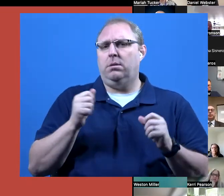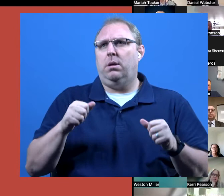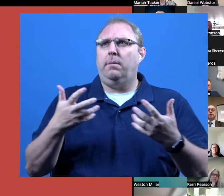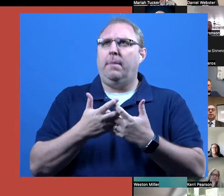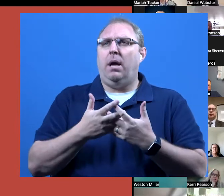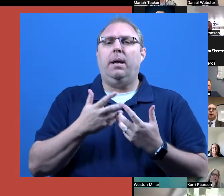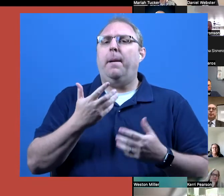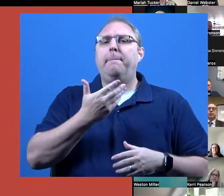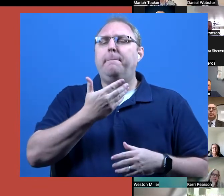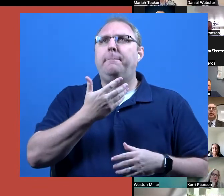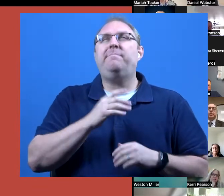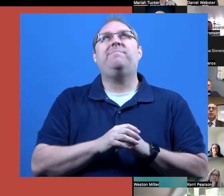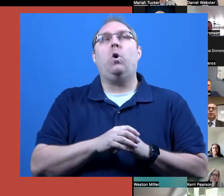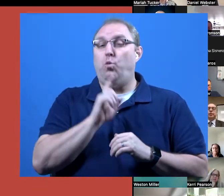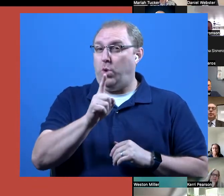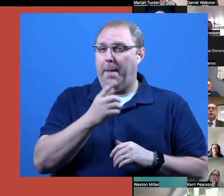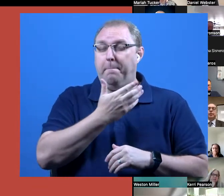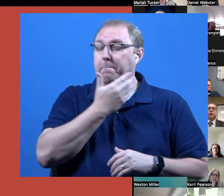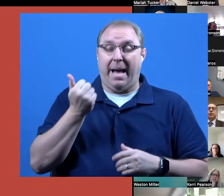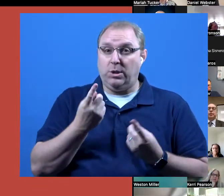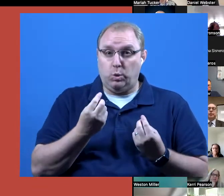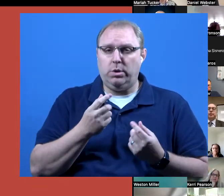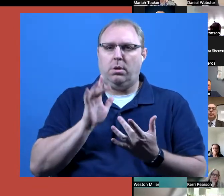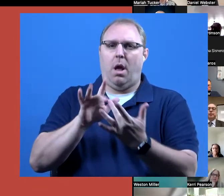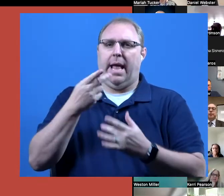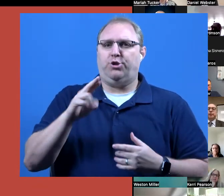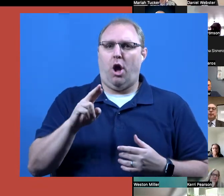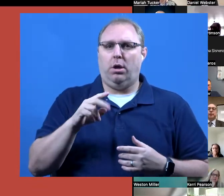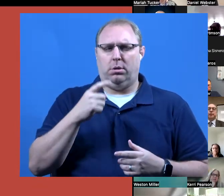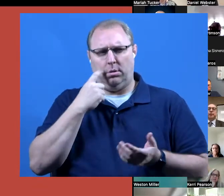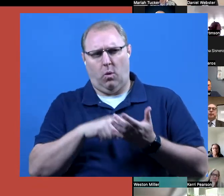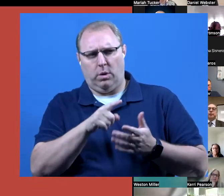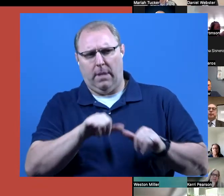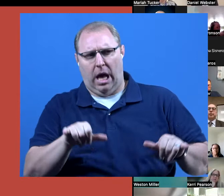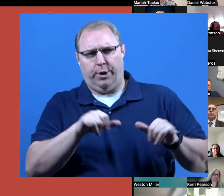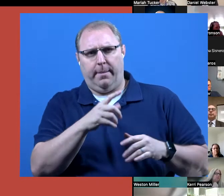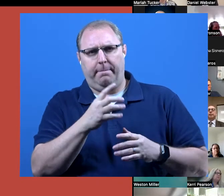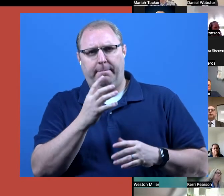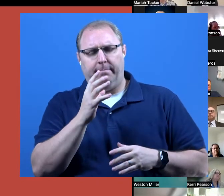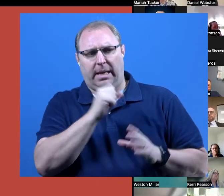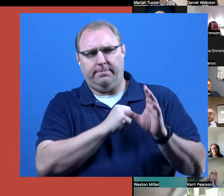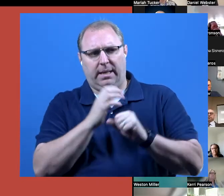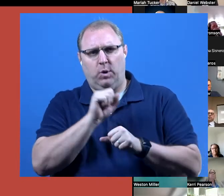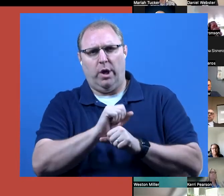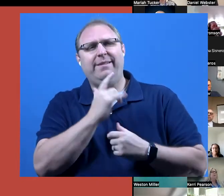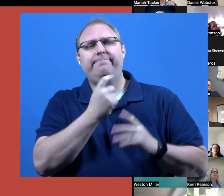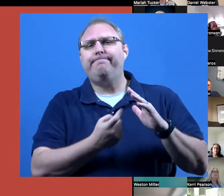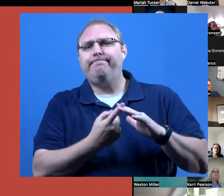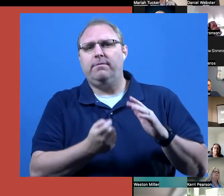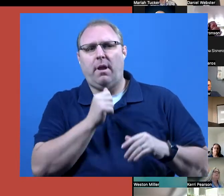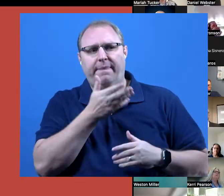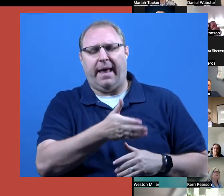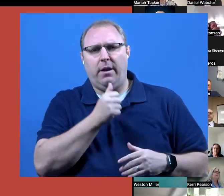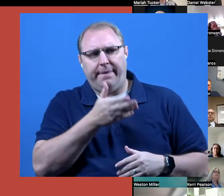of time being missed, then contact HR as soon as possible. You may not speak with your employees